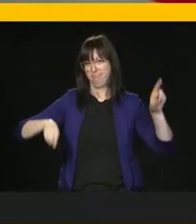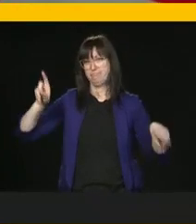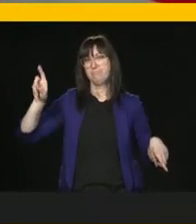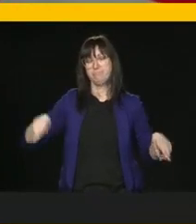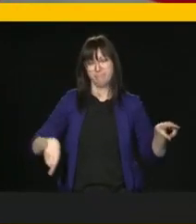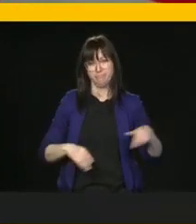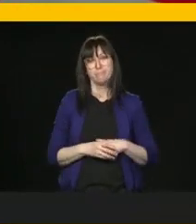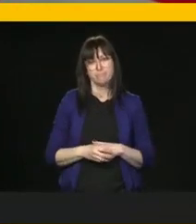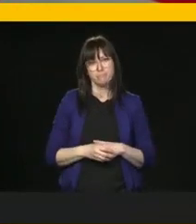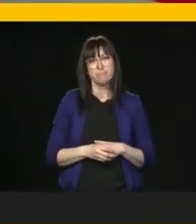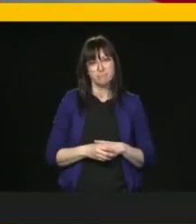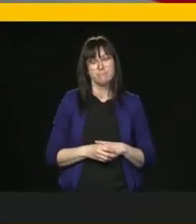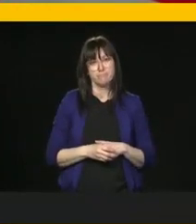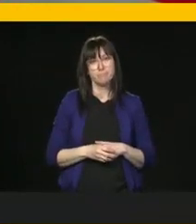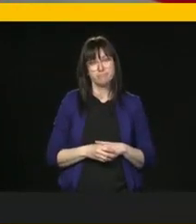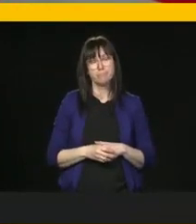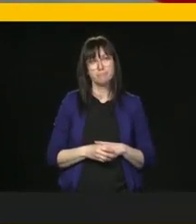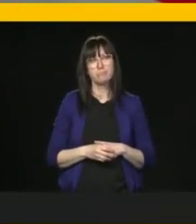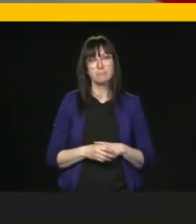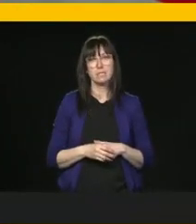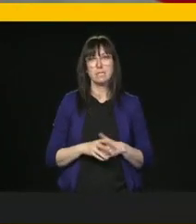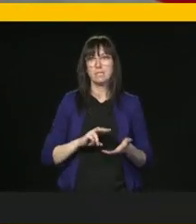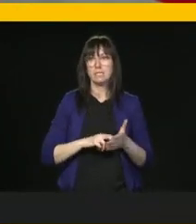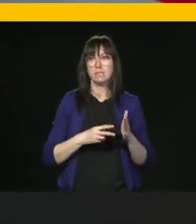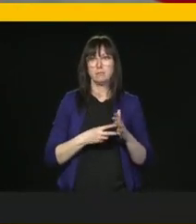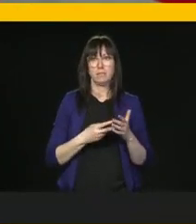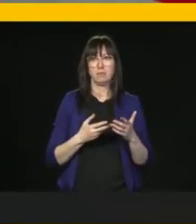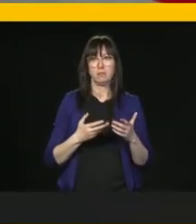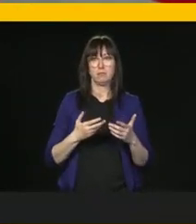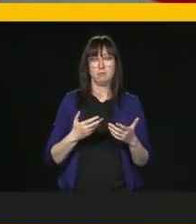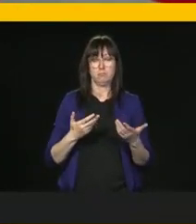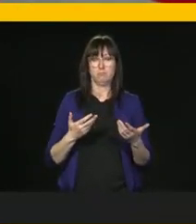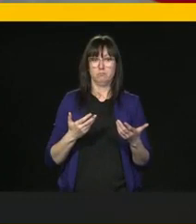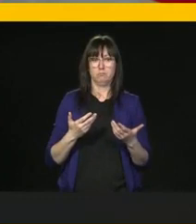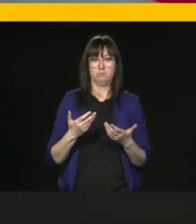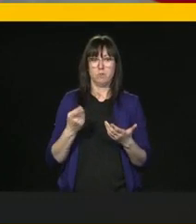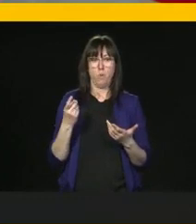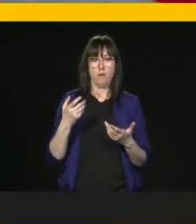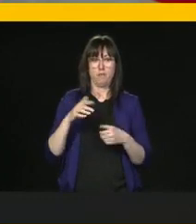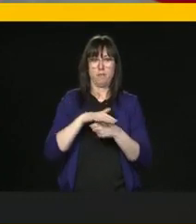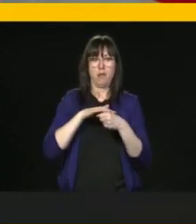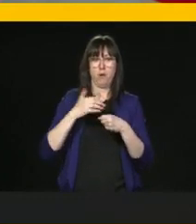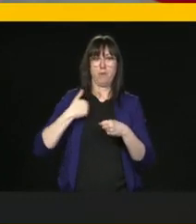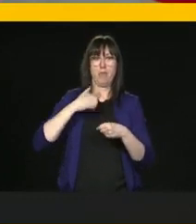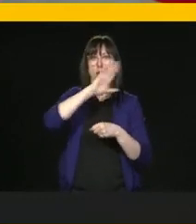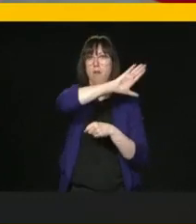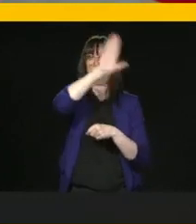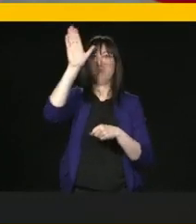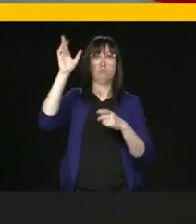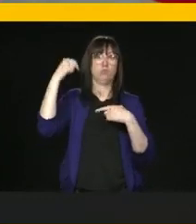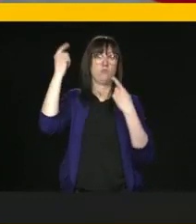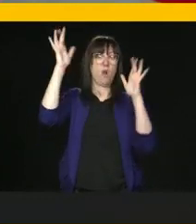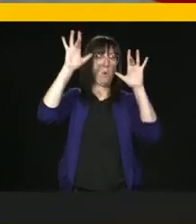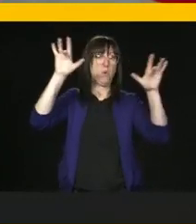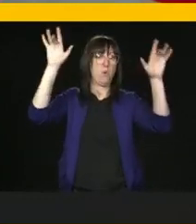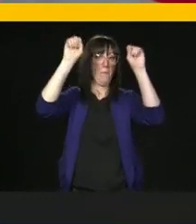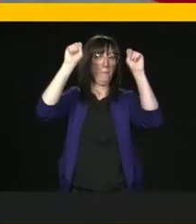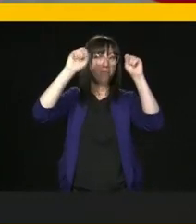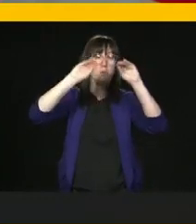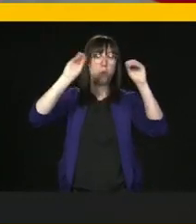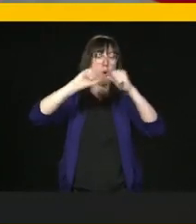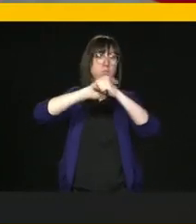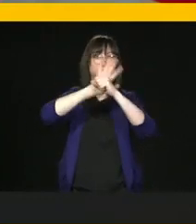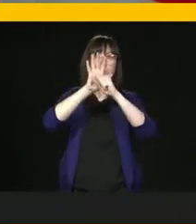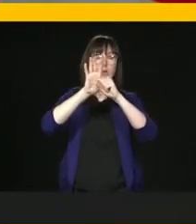quite a vast area of Canada that really hasn't seen anything but the specific introduction by travelers, which